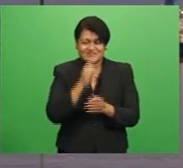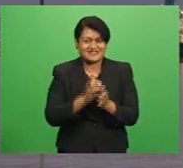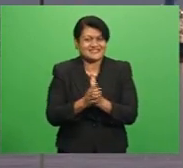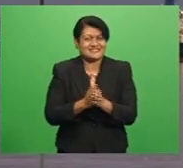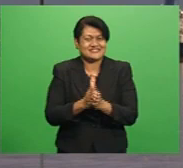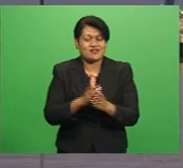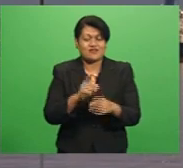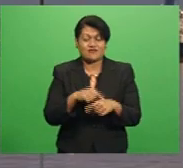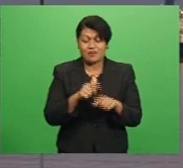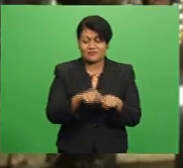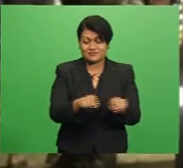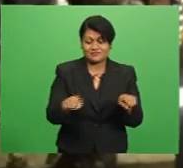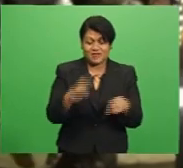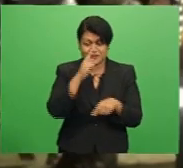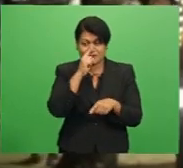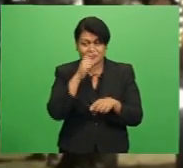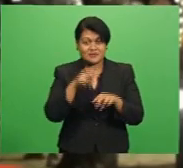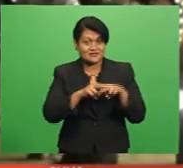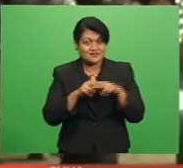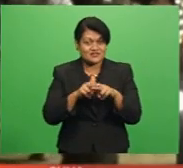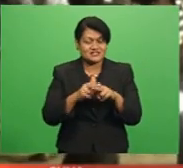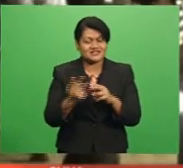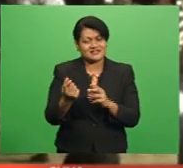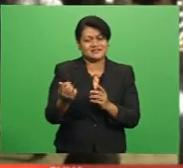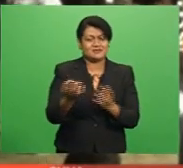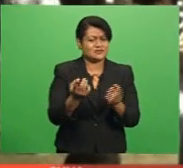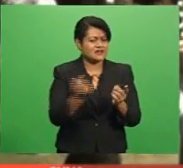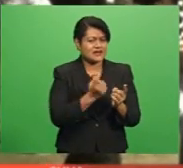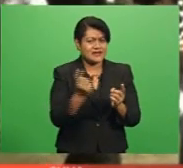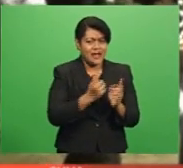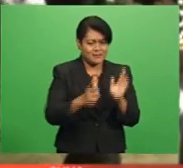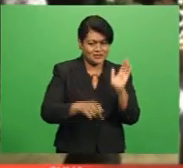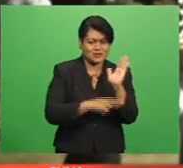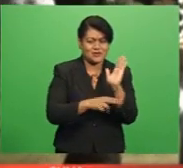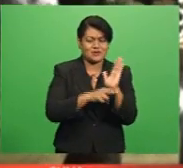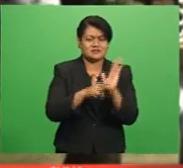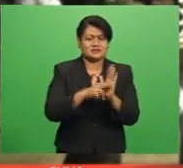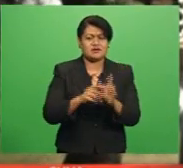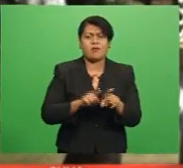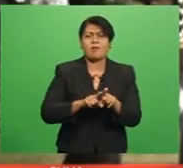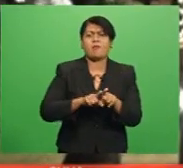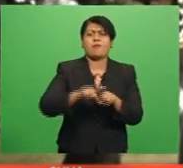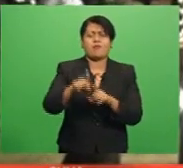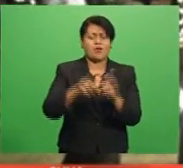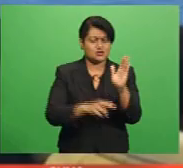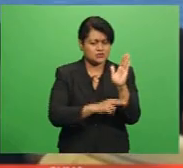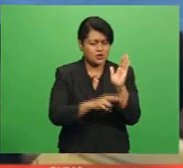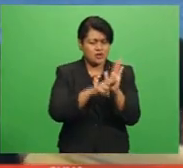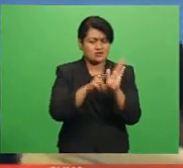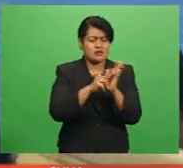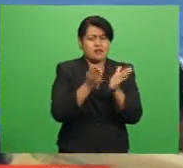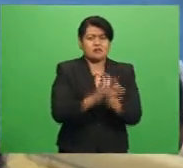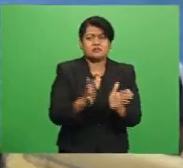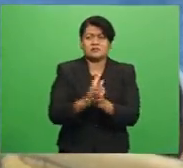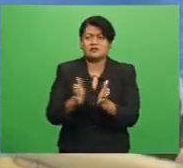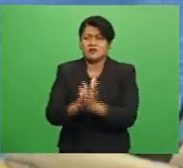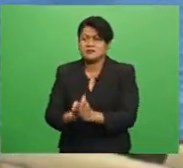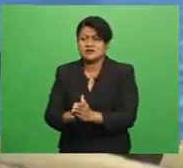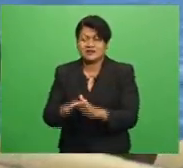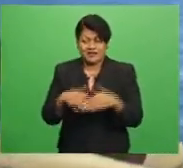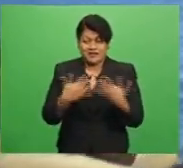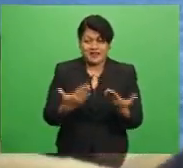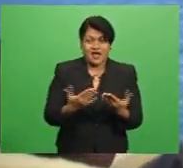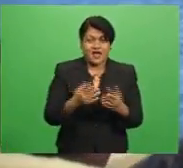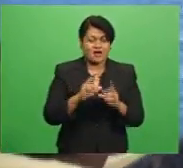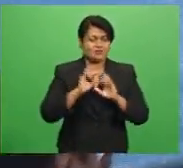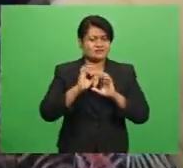Koroi Tandulala reports. Most hotels which have been idle for months are seeing record bookings over the festive period. Most